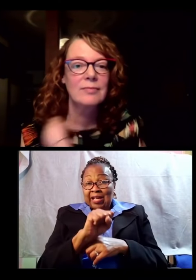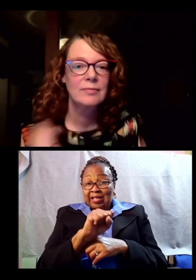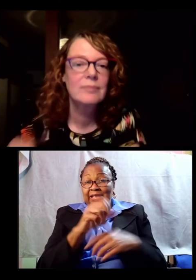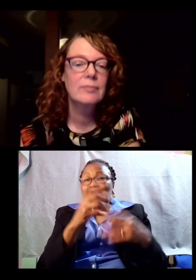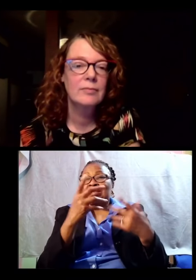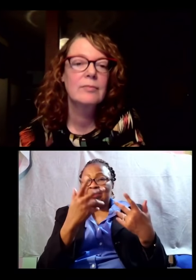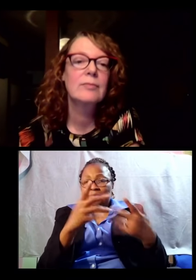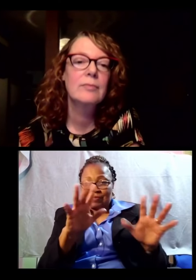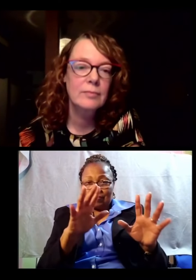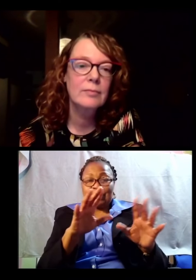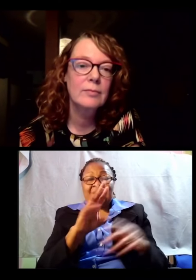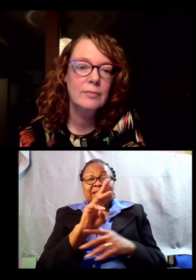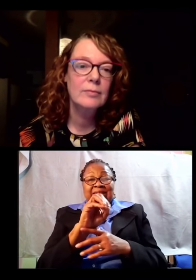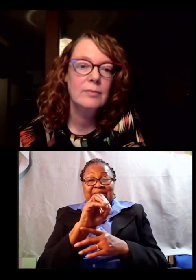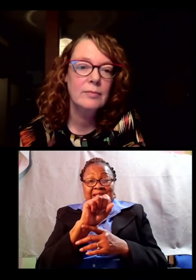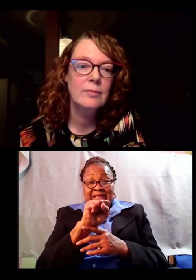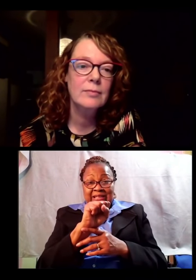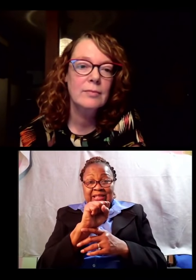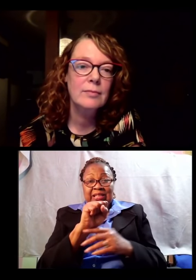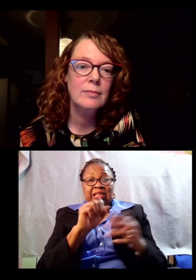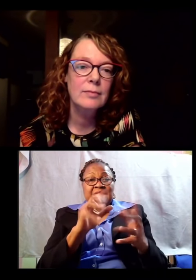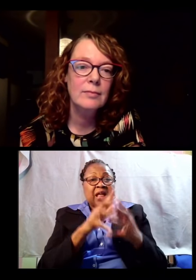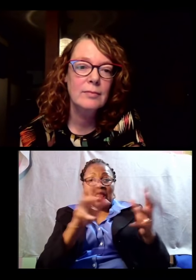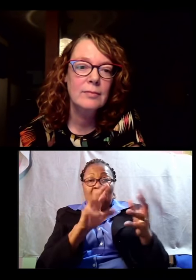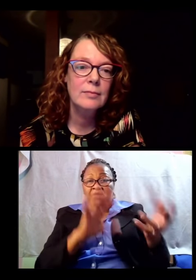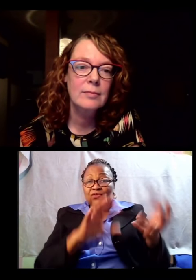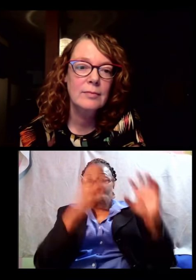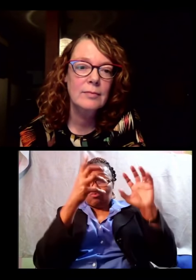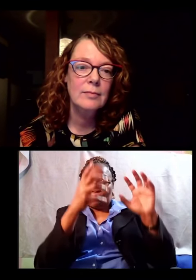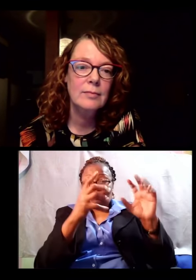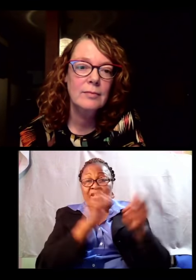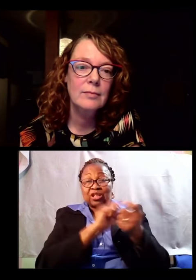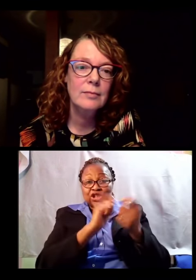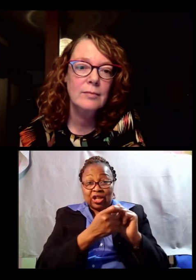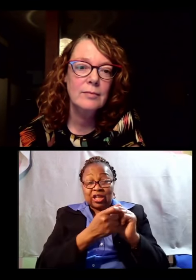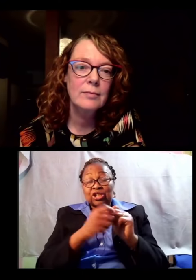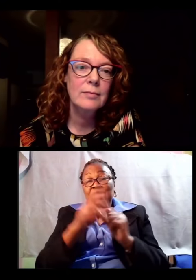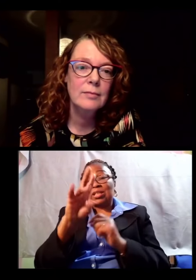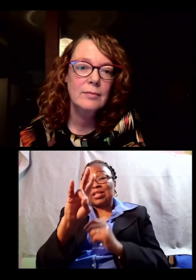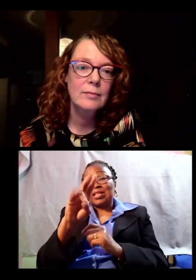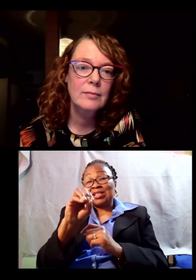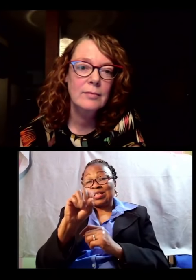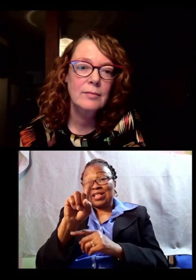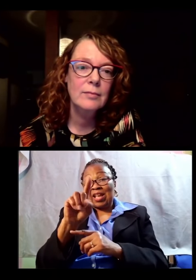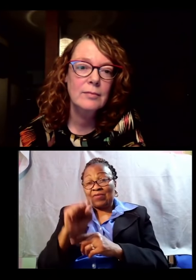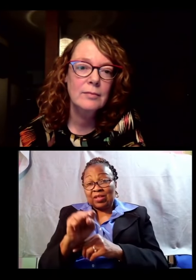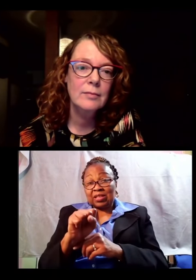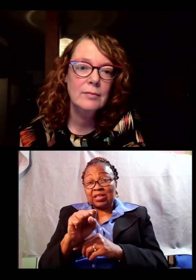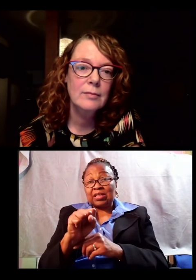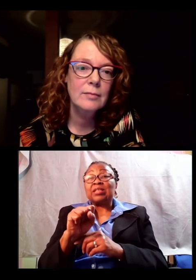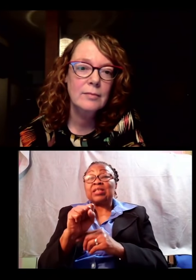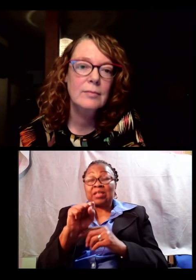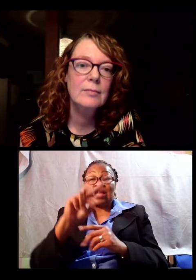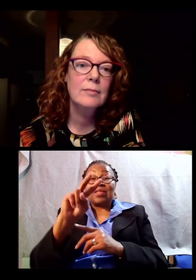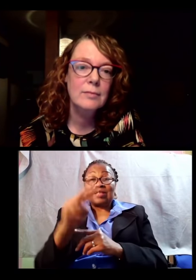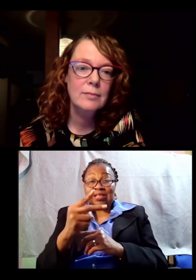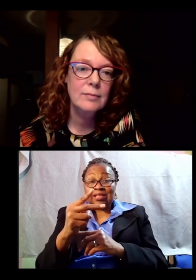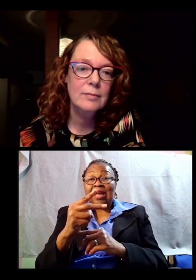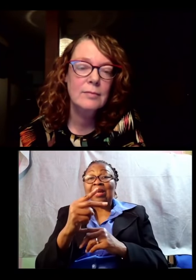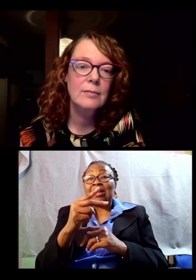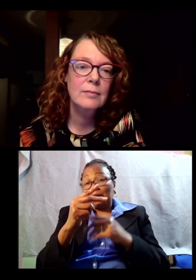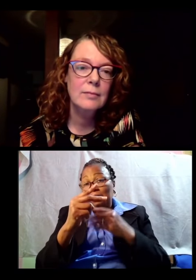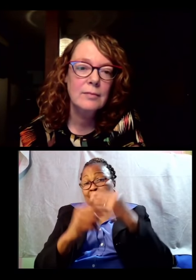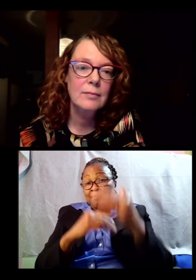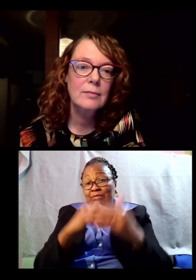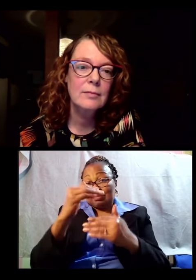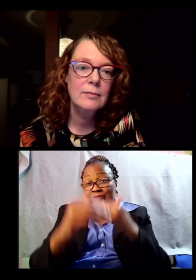of turmoil, quite a few changes. The 70s, rise of the second wave women's movement. So